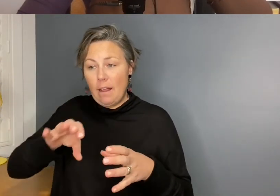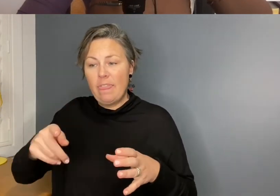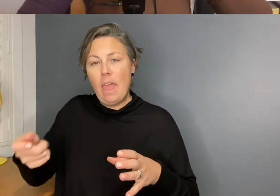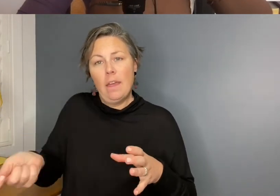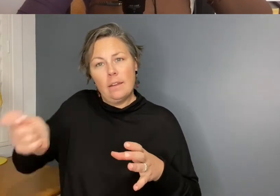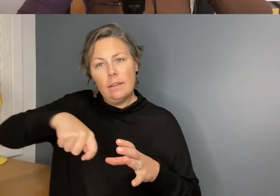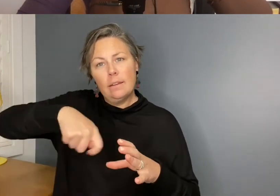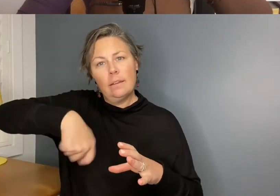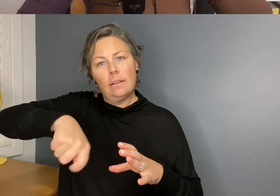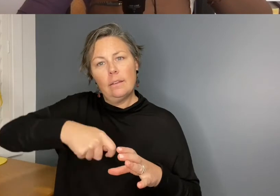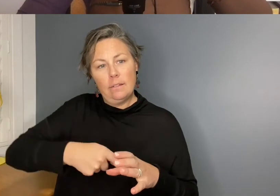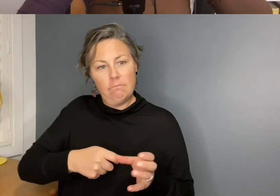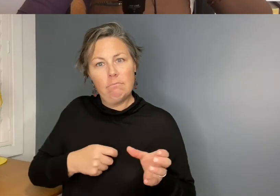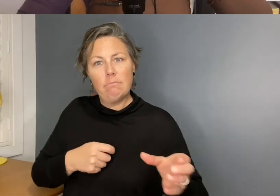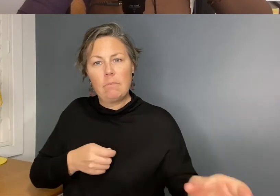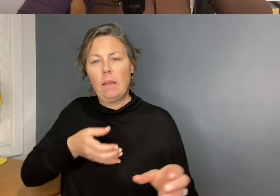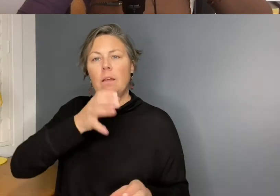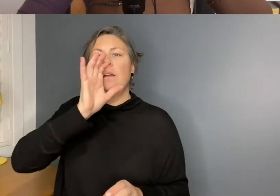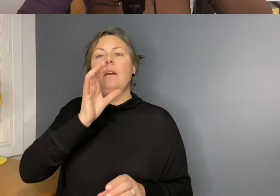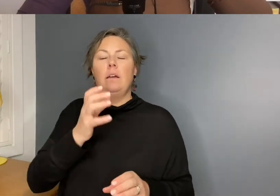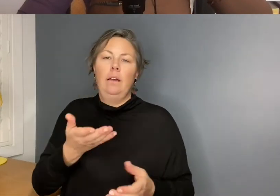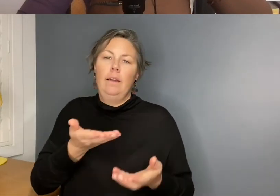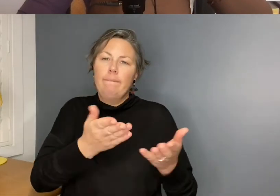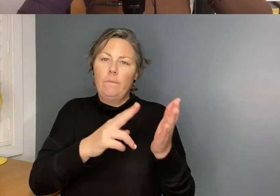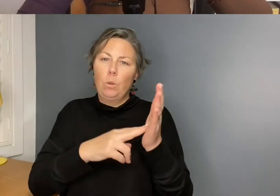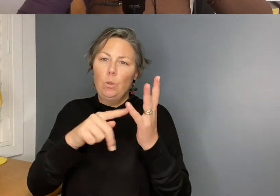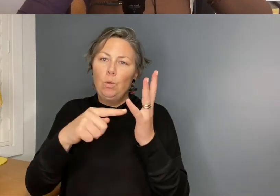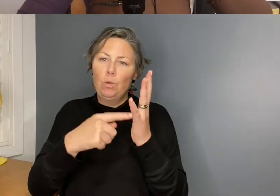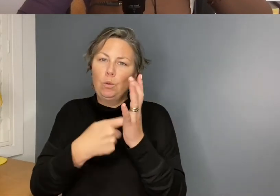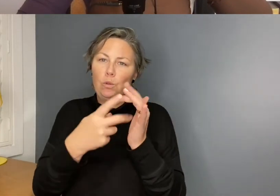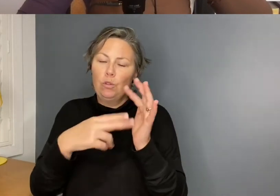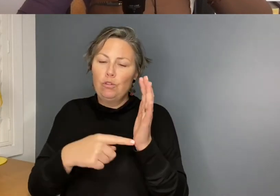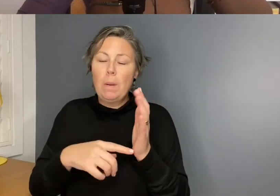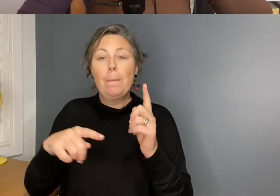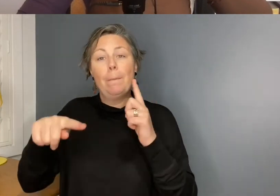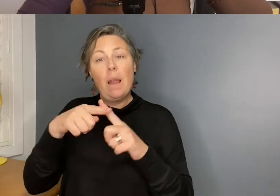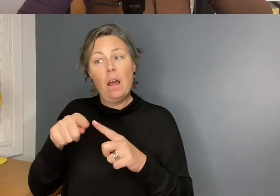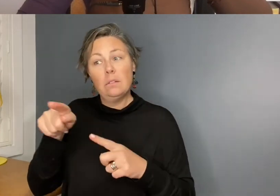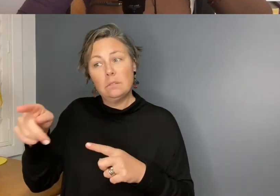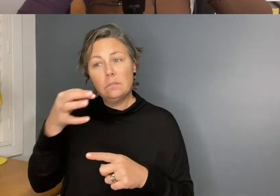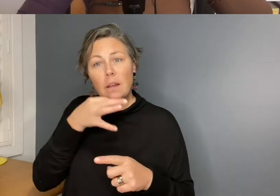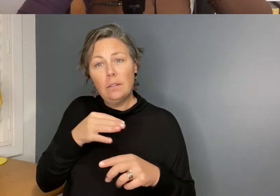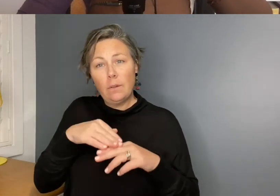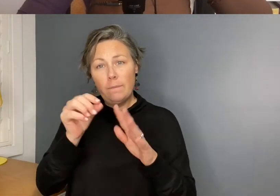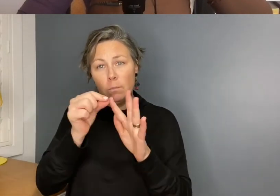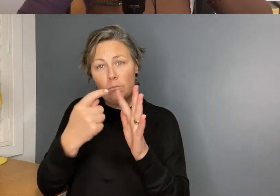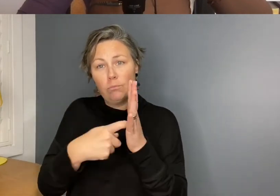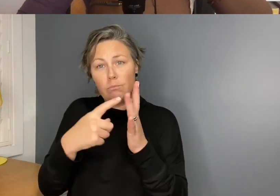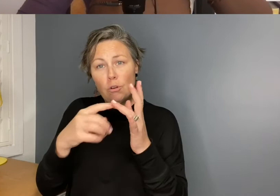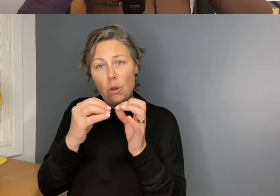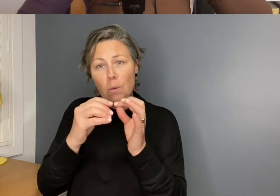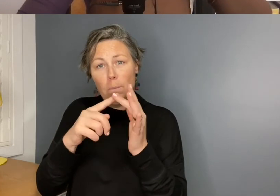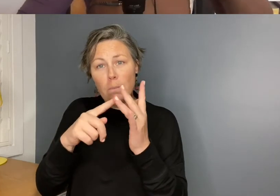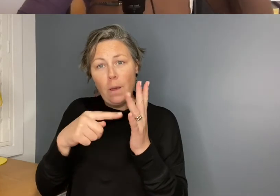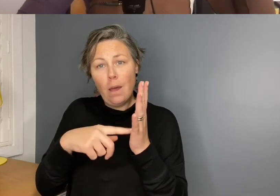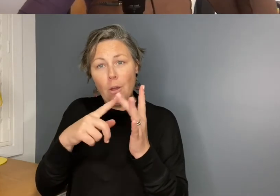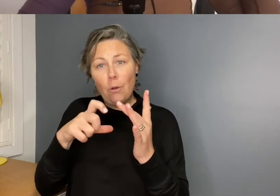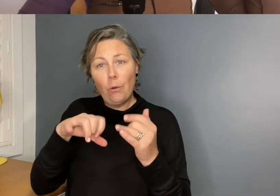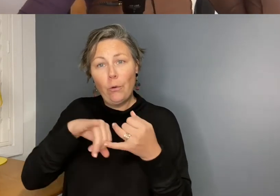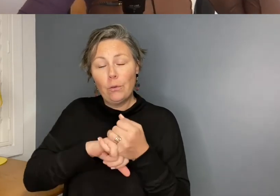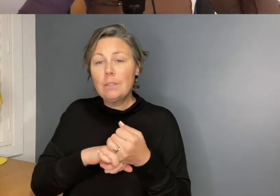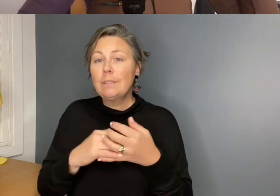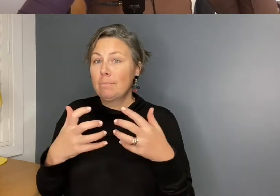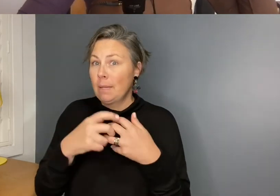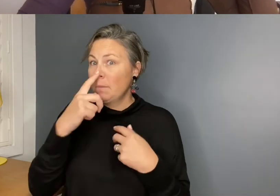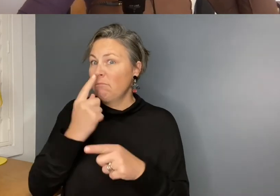there. And to go back to your question, Kate, around probiotics, so that's a really big topic and something that we're hearing a lot